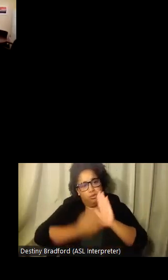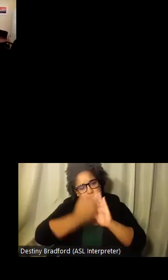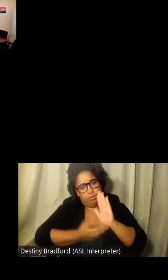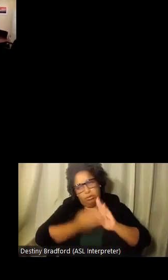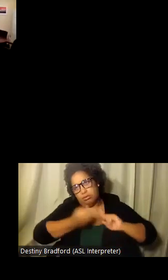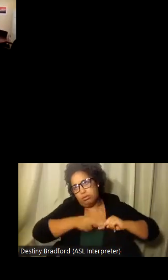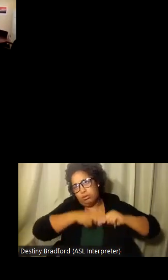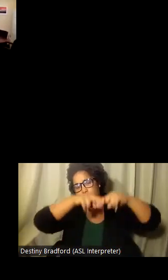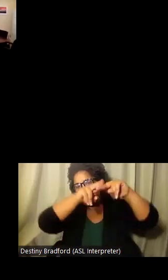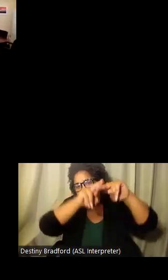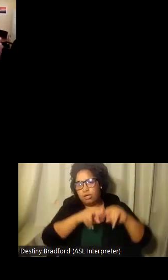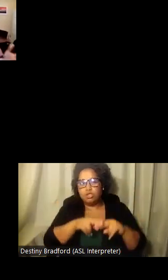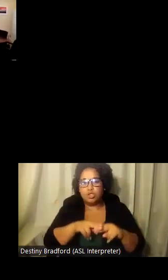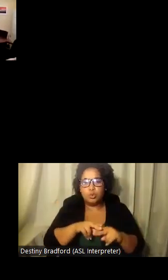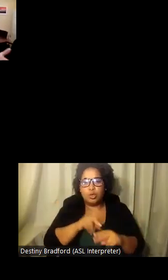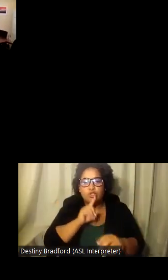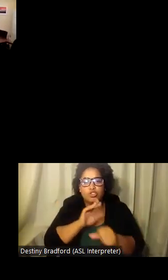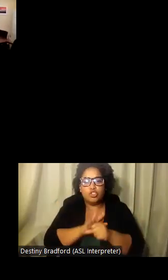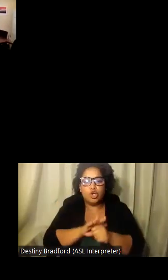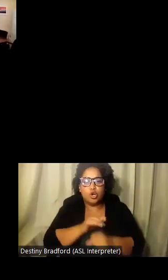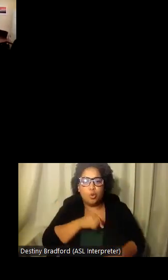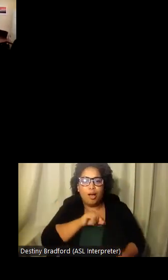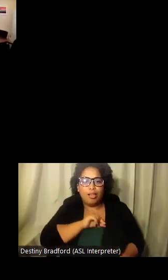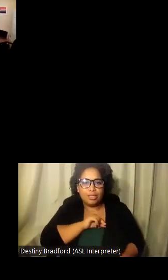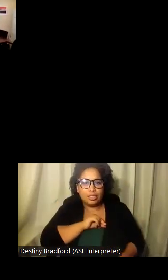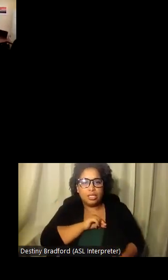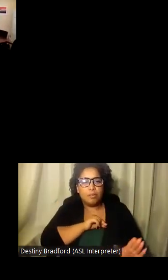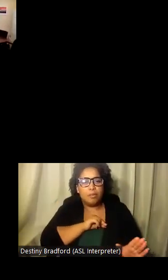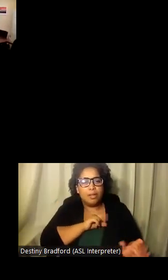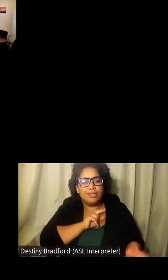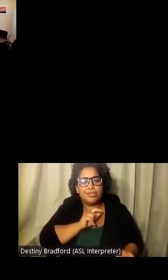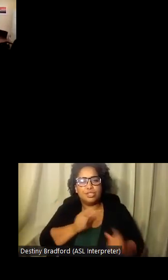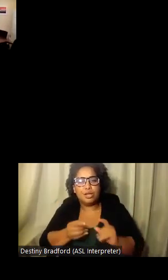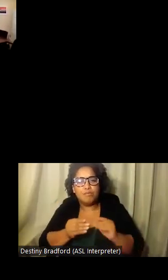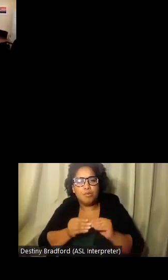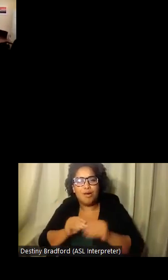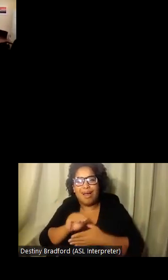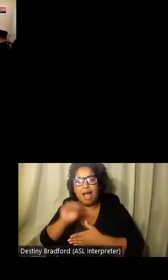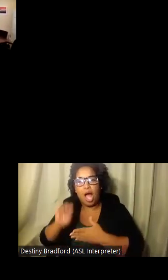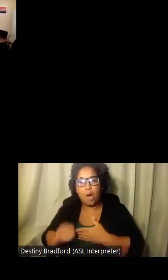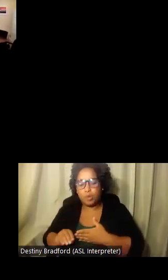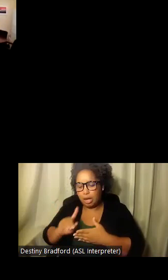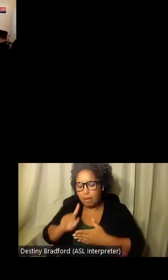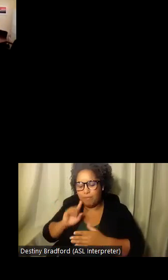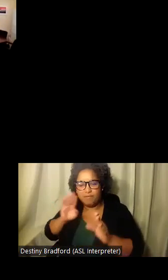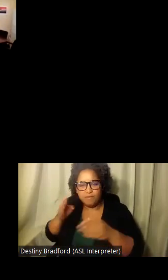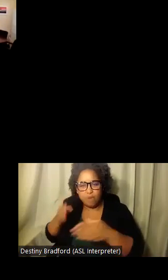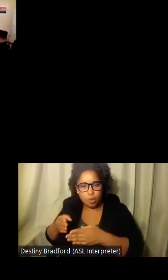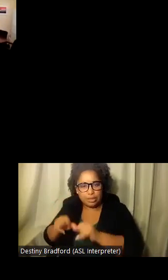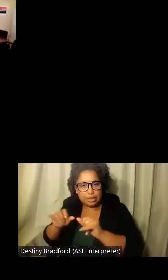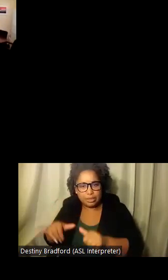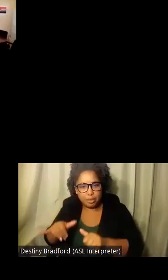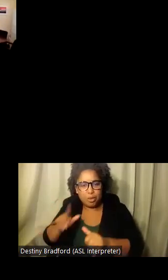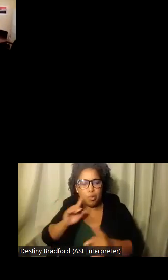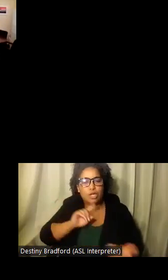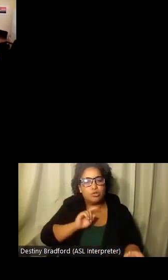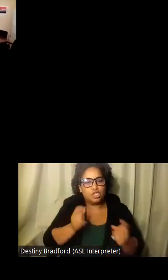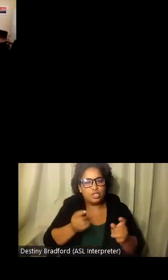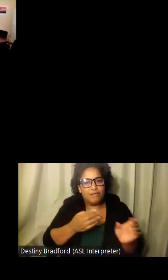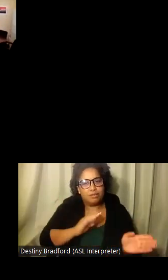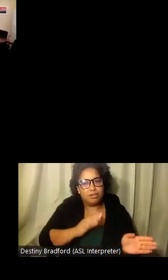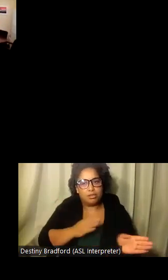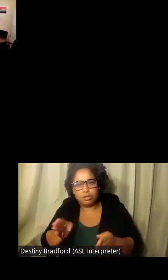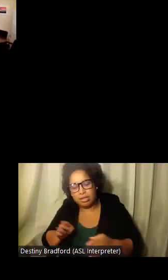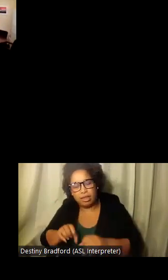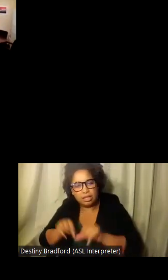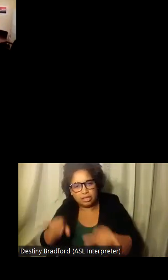be able to assure quality, and moving that toward more of an outcome-based system, which is where we would really like to shift the system, especially as we